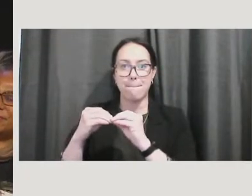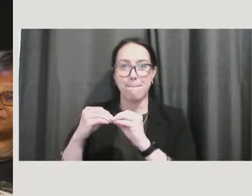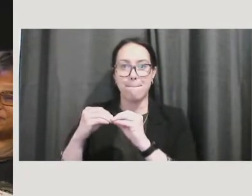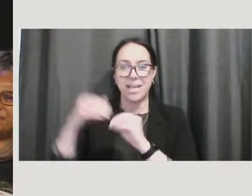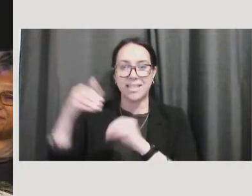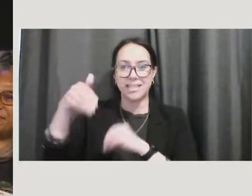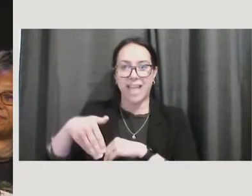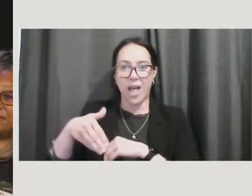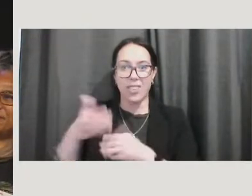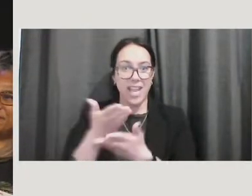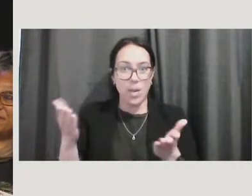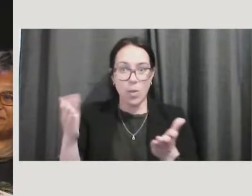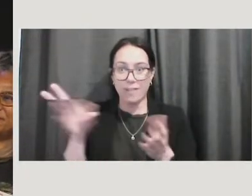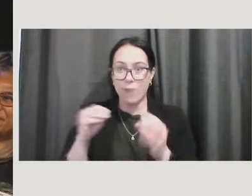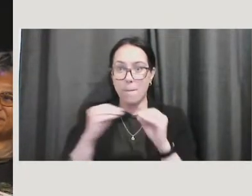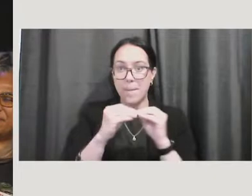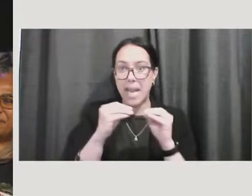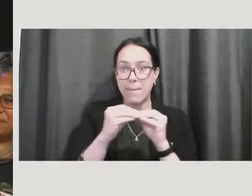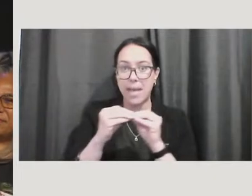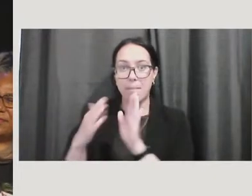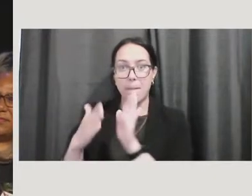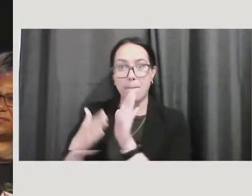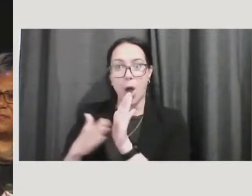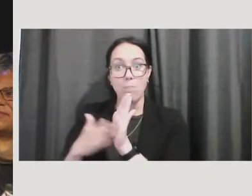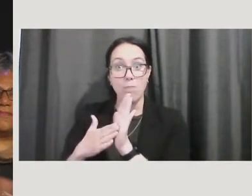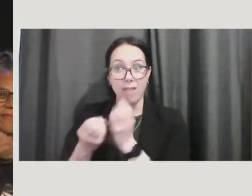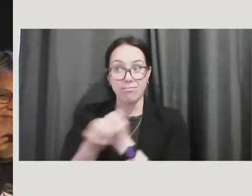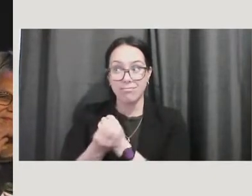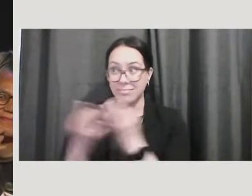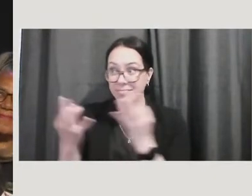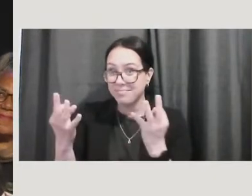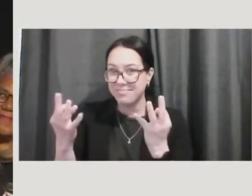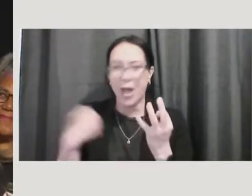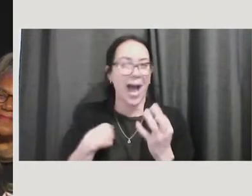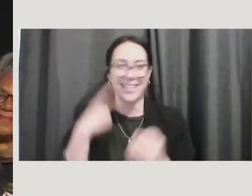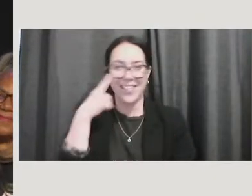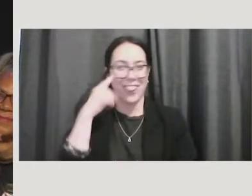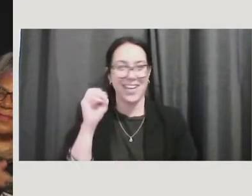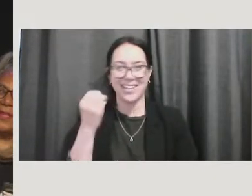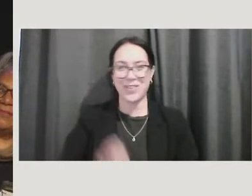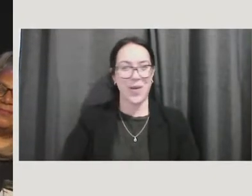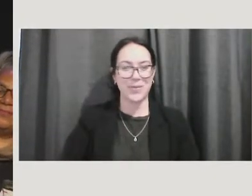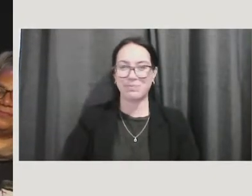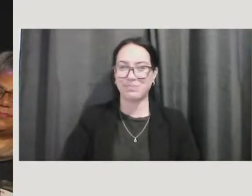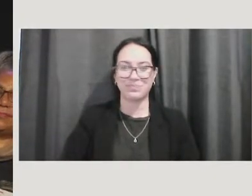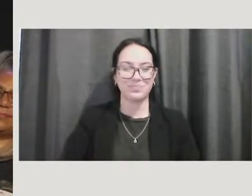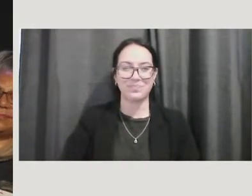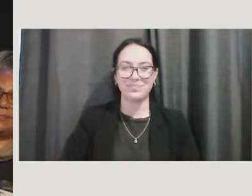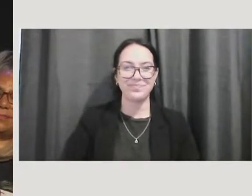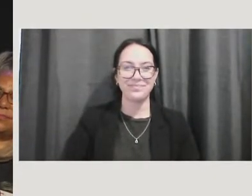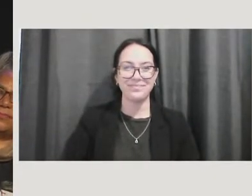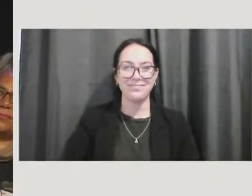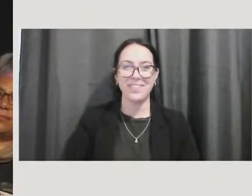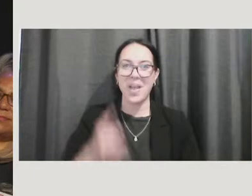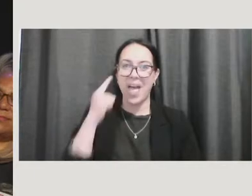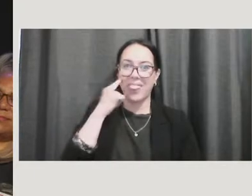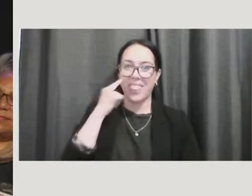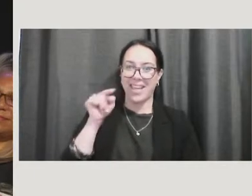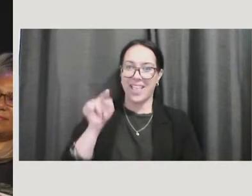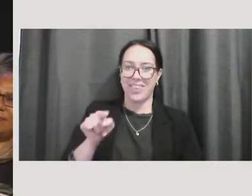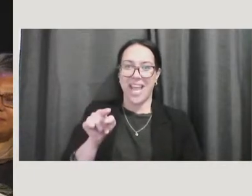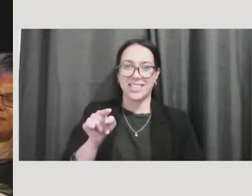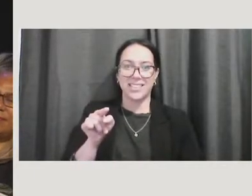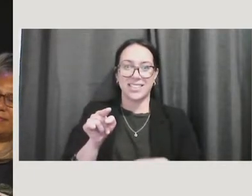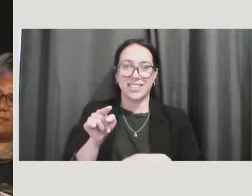here from Blenheim Marlborough I didn't think so um and I think that that's a product of the